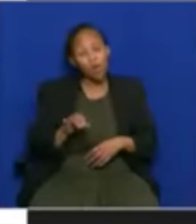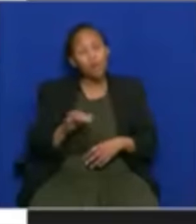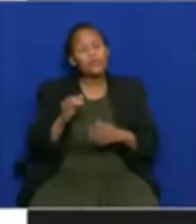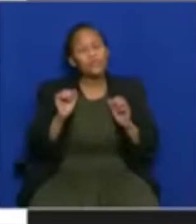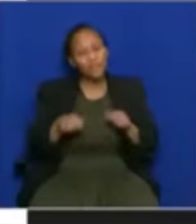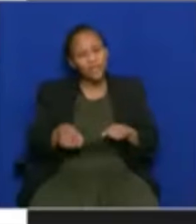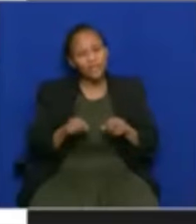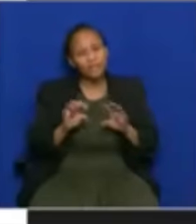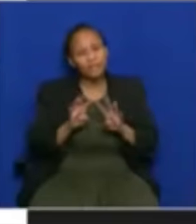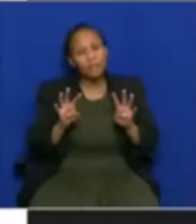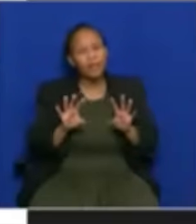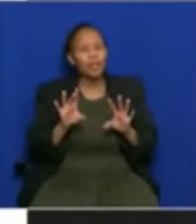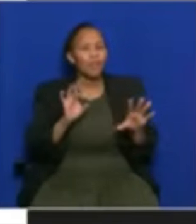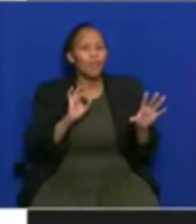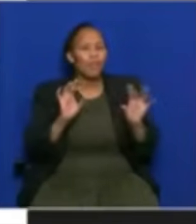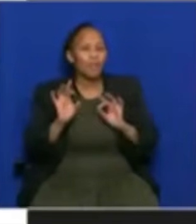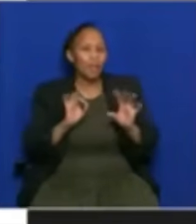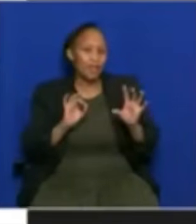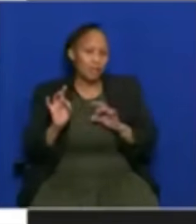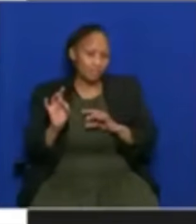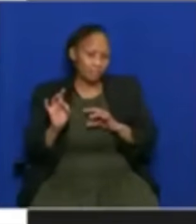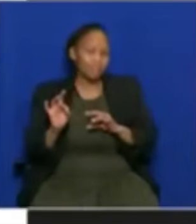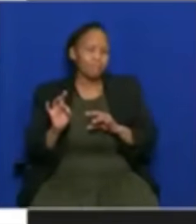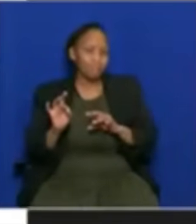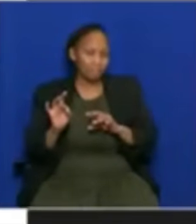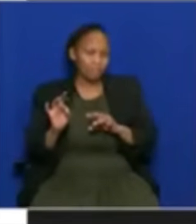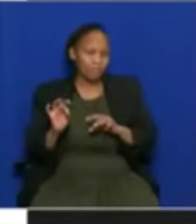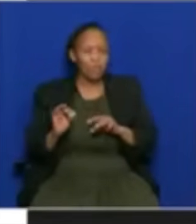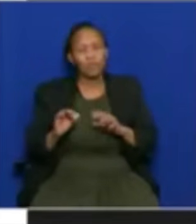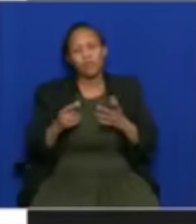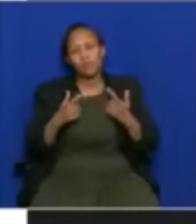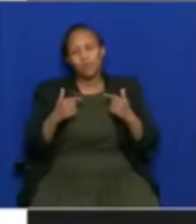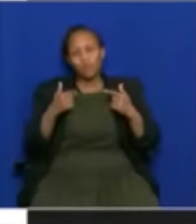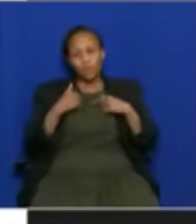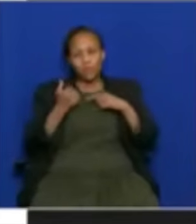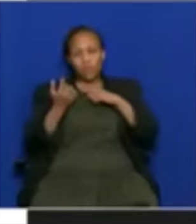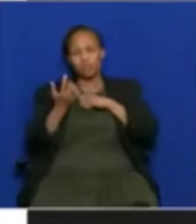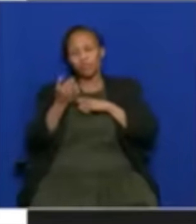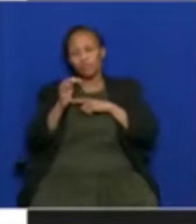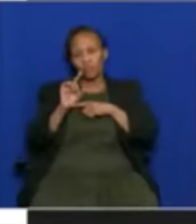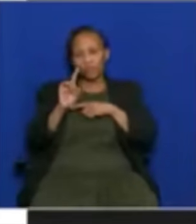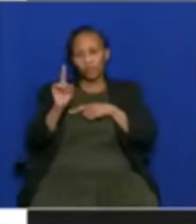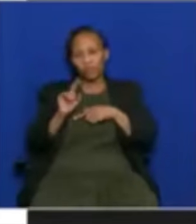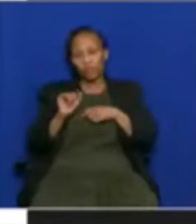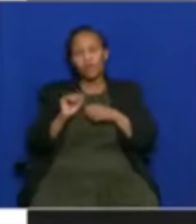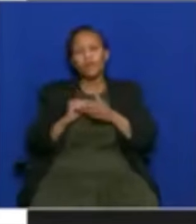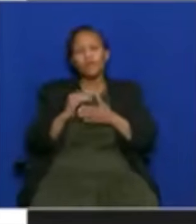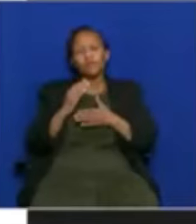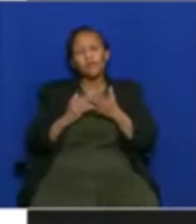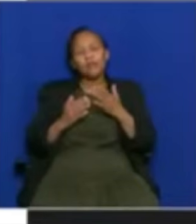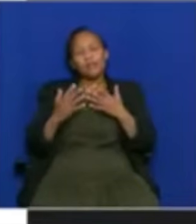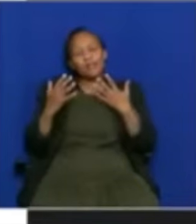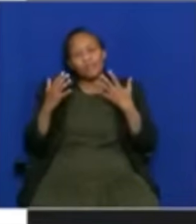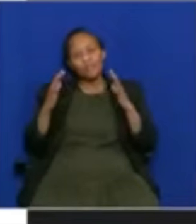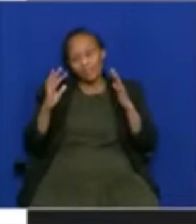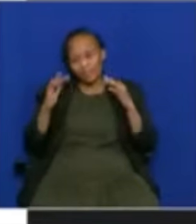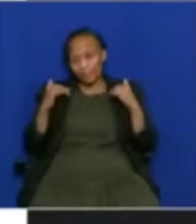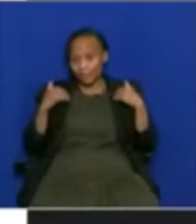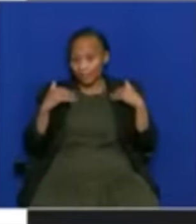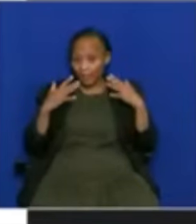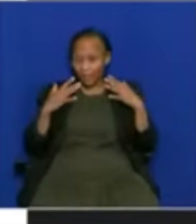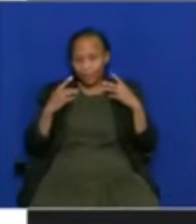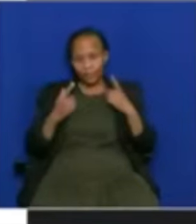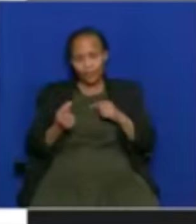it to attention as we're showing a part that he played in the initial process, if I can explain it better that way,